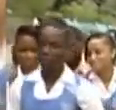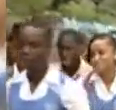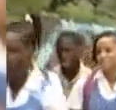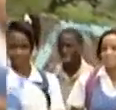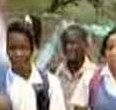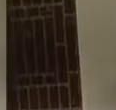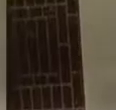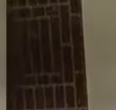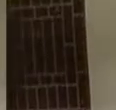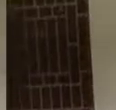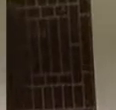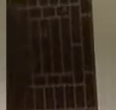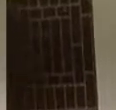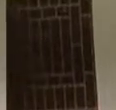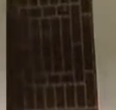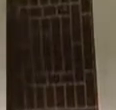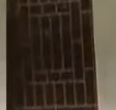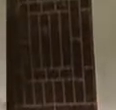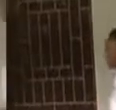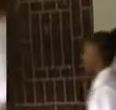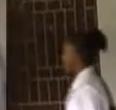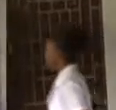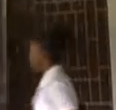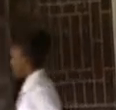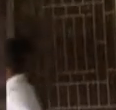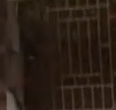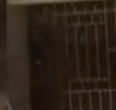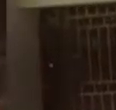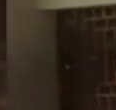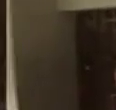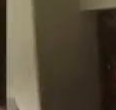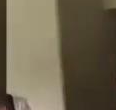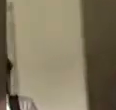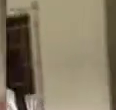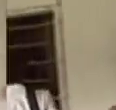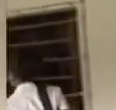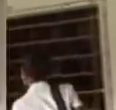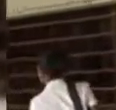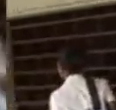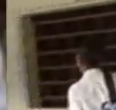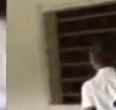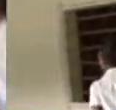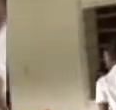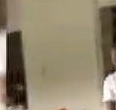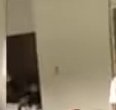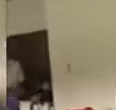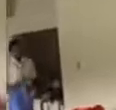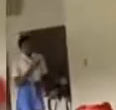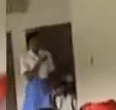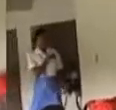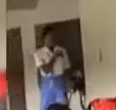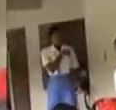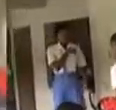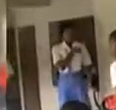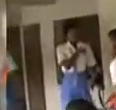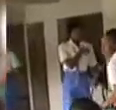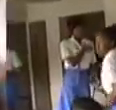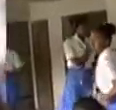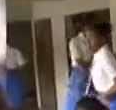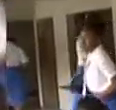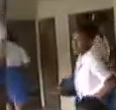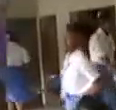education must be seen as a fundamental right and no child should be denied access to school because of his or